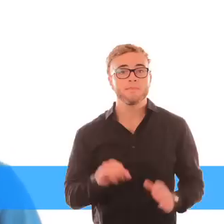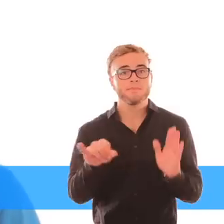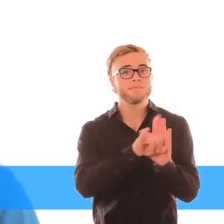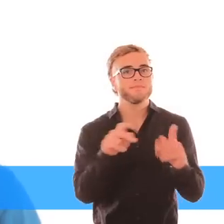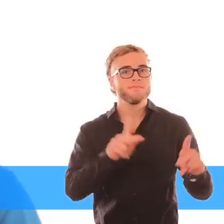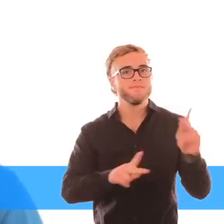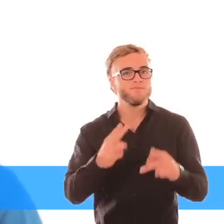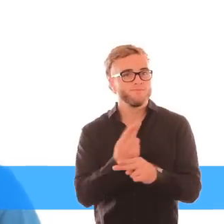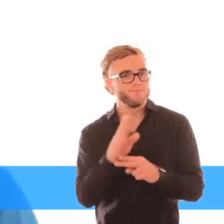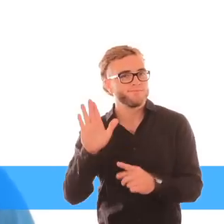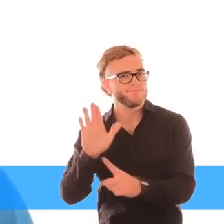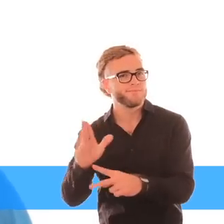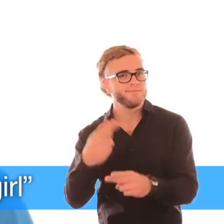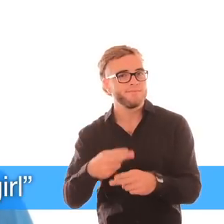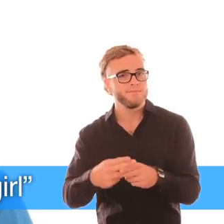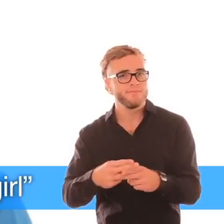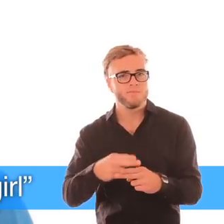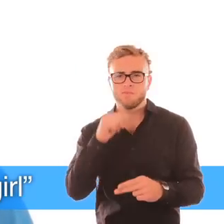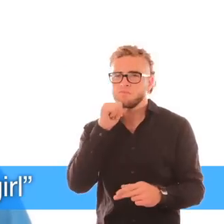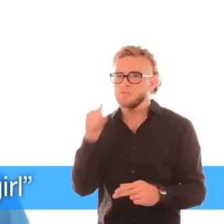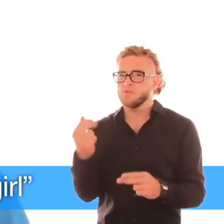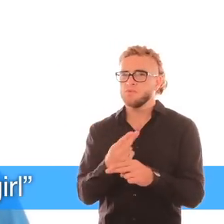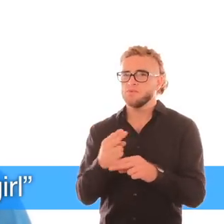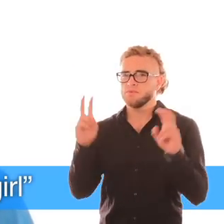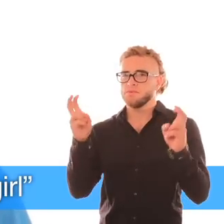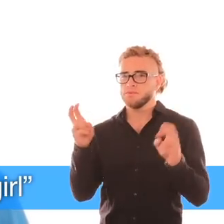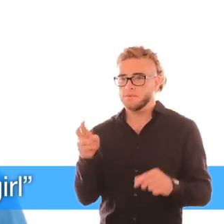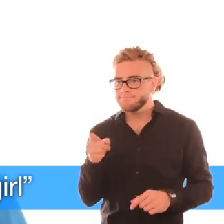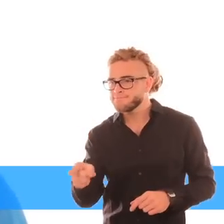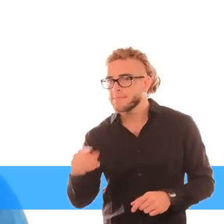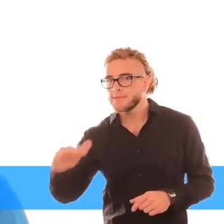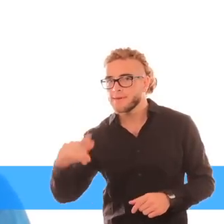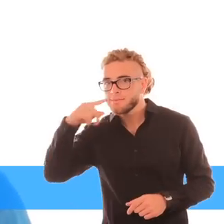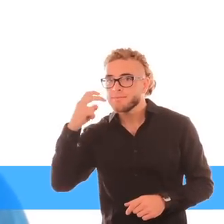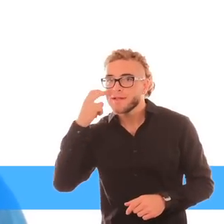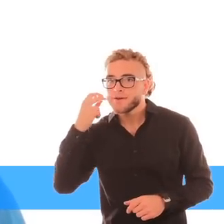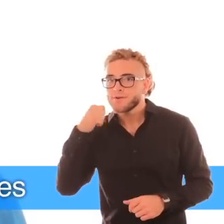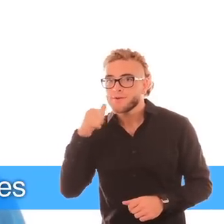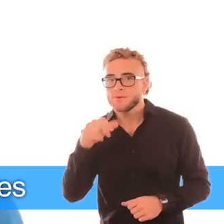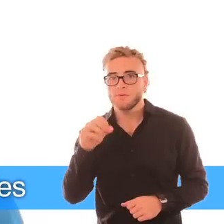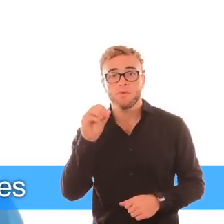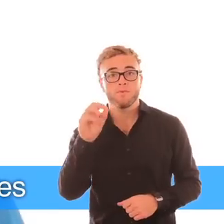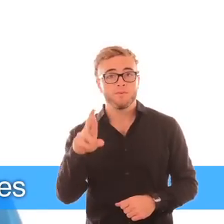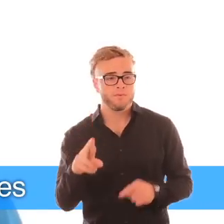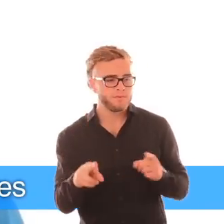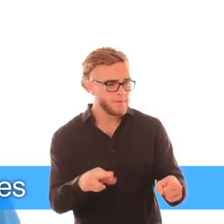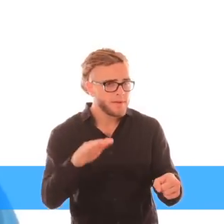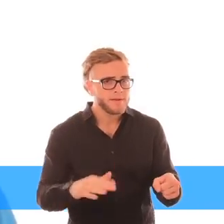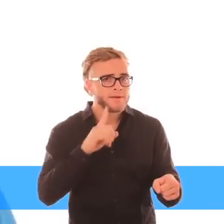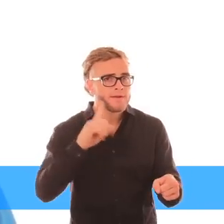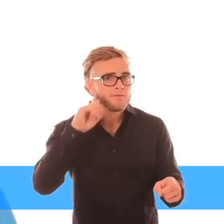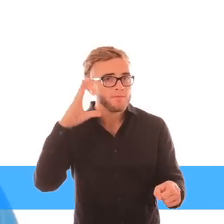Refer to people by their names. Do not use phrases like the little blind girl or the deaf boy. Also, do not talk to adults